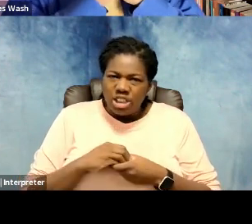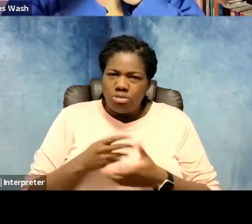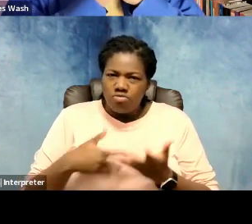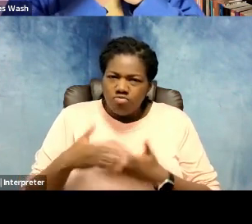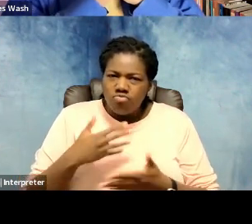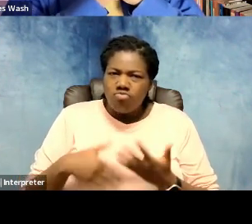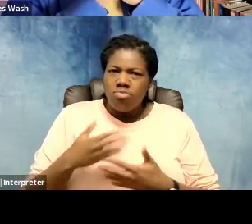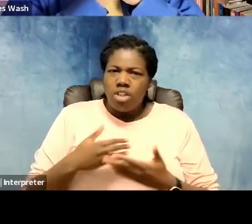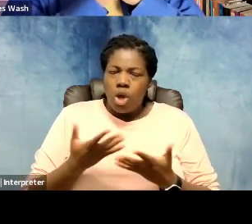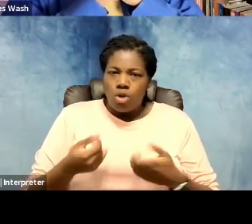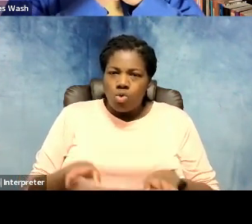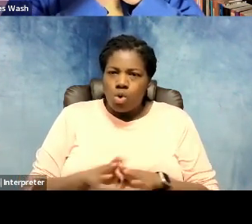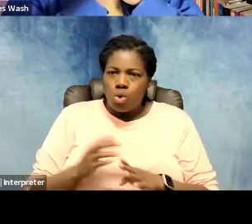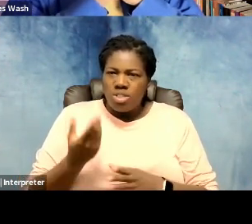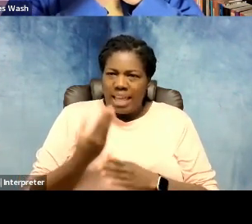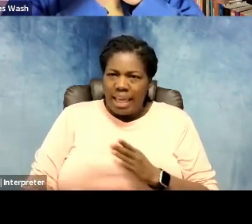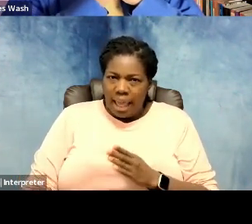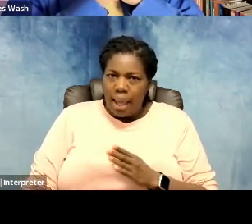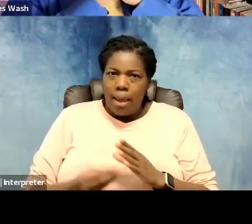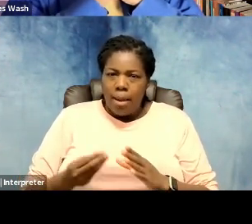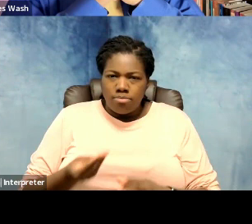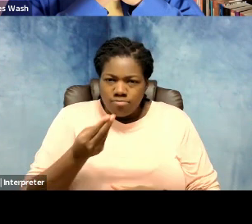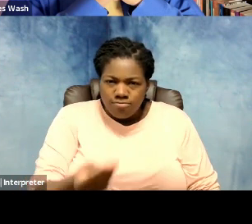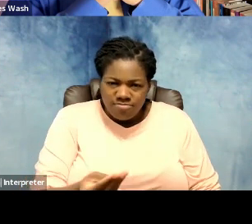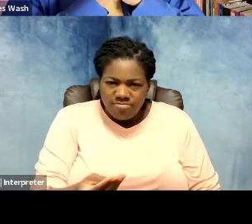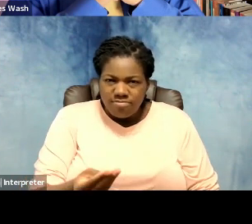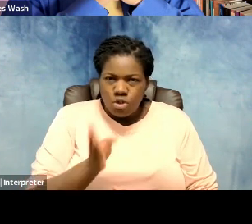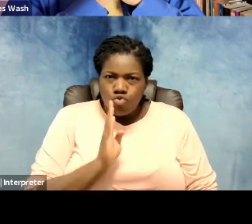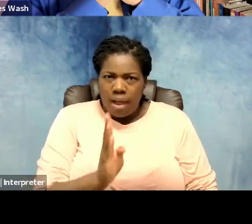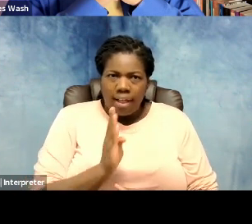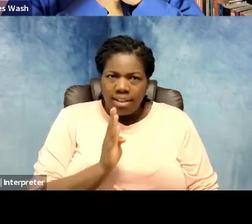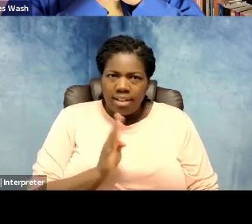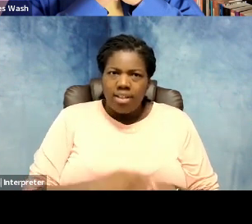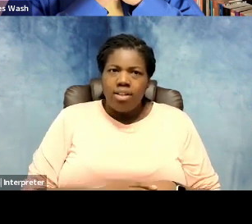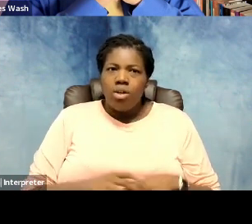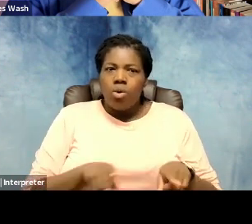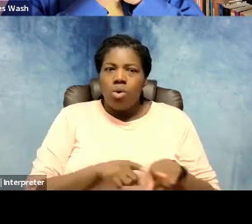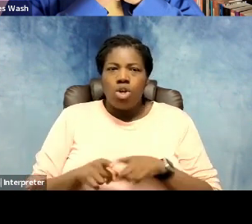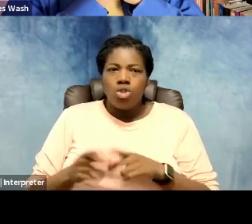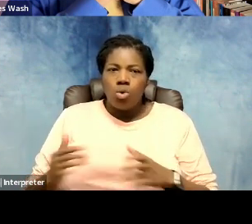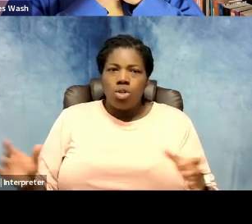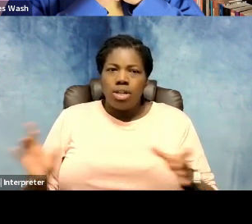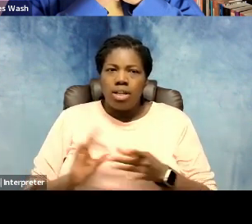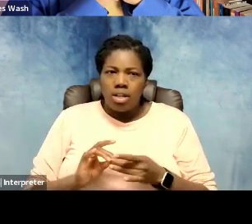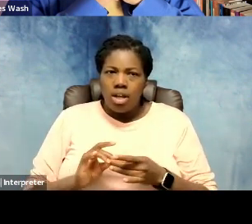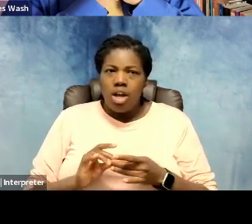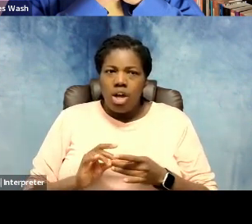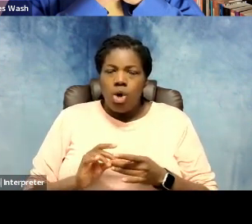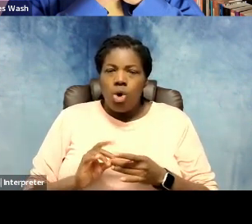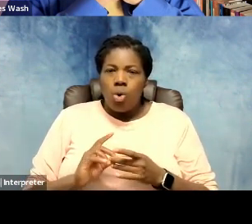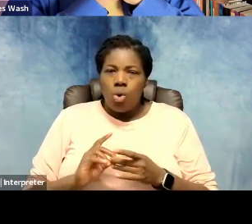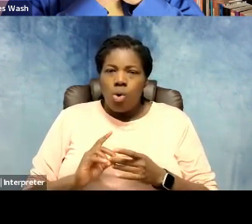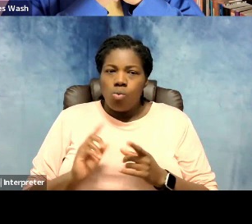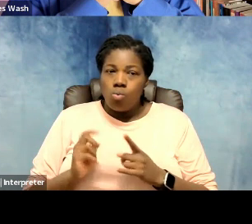that gap by delivering it to her directly in the parking lot. And then we also wanted to connect the dots with when we started